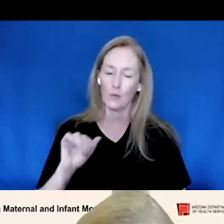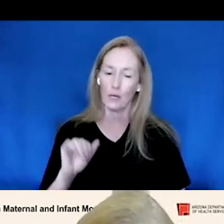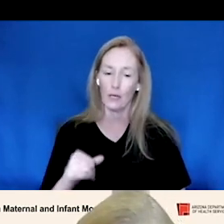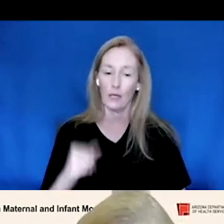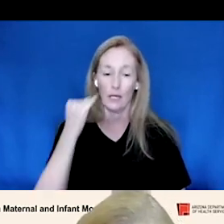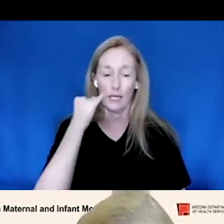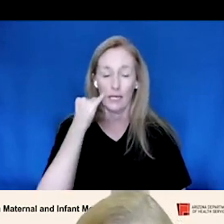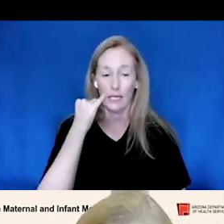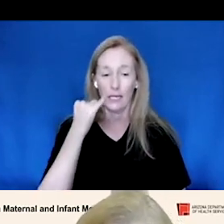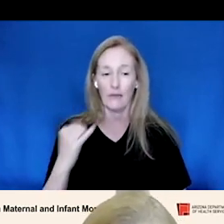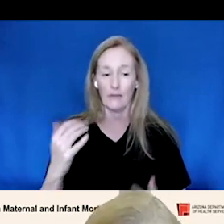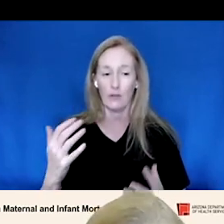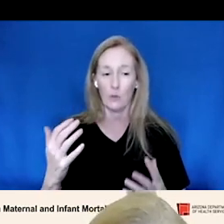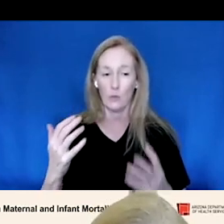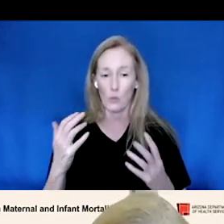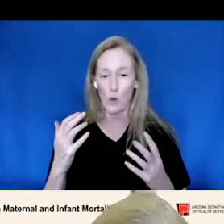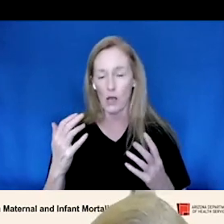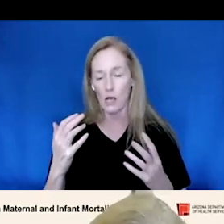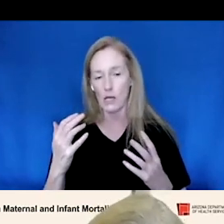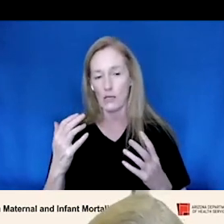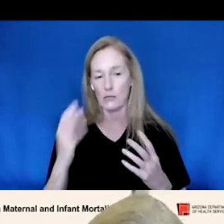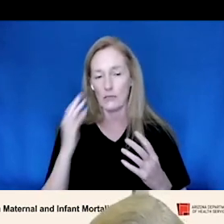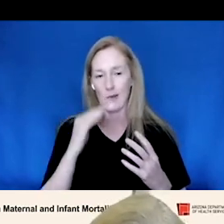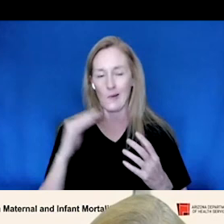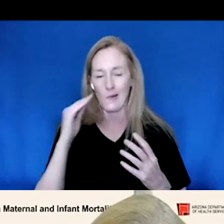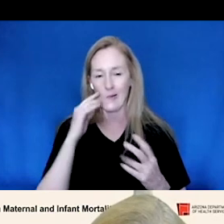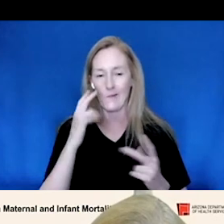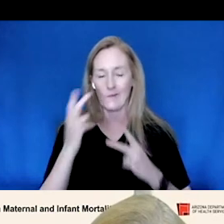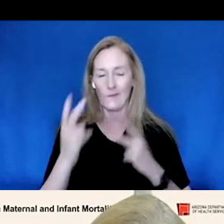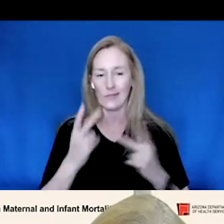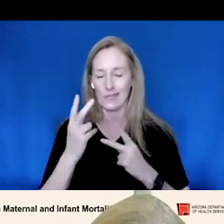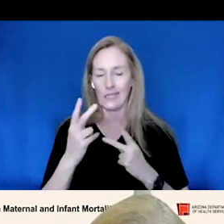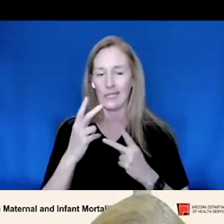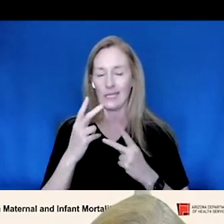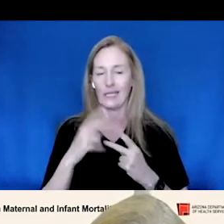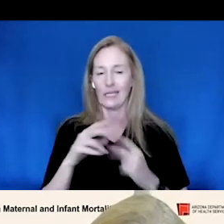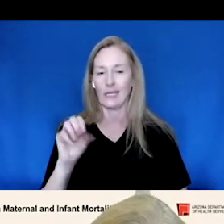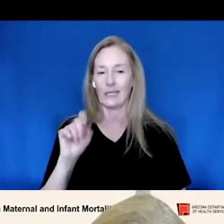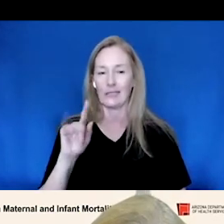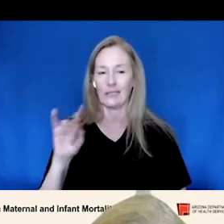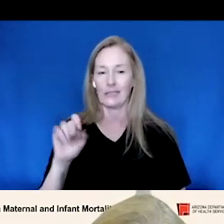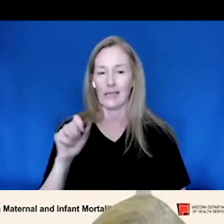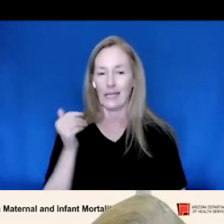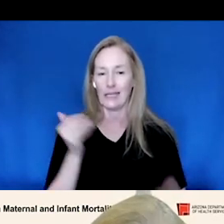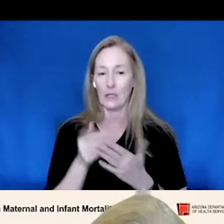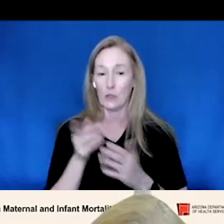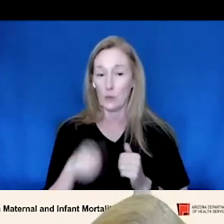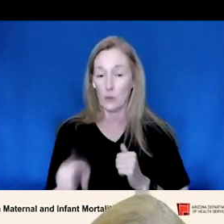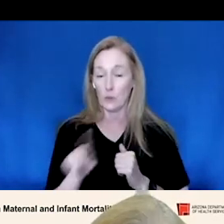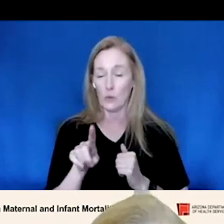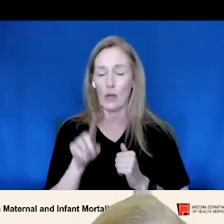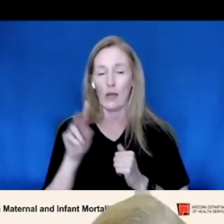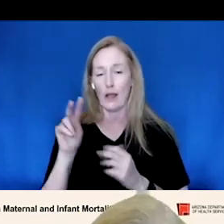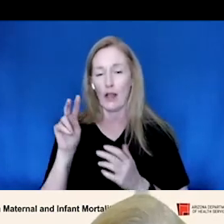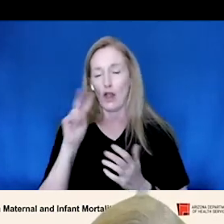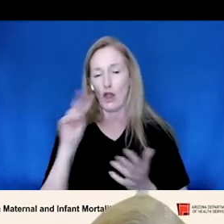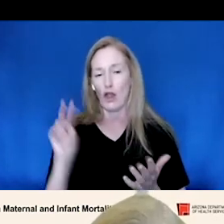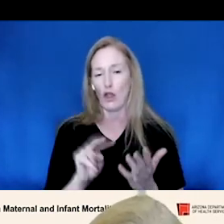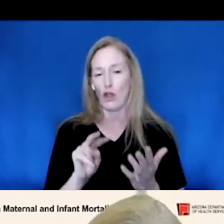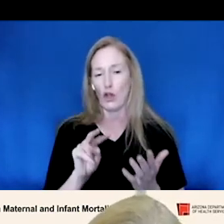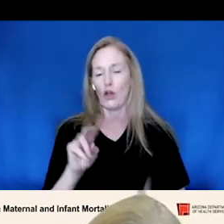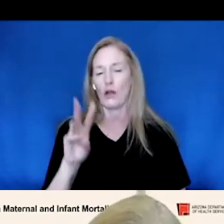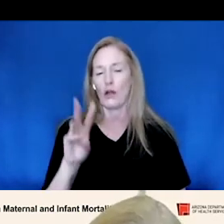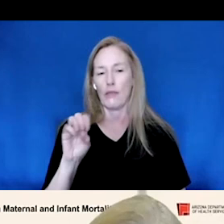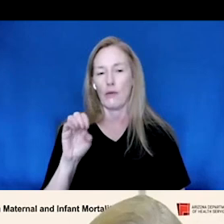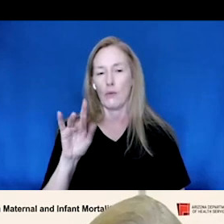to find a home visiting site near you, you would look on the Strong Families website, and they have a map that has all